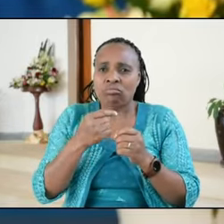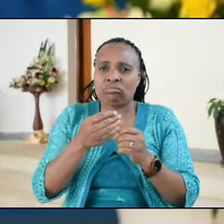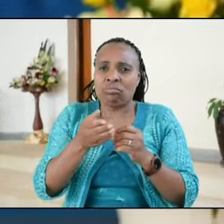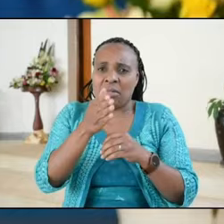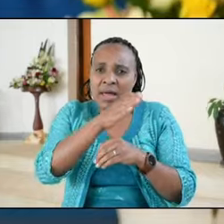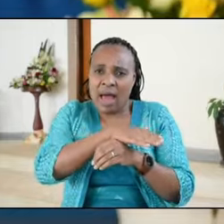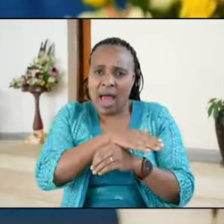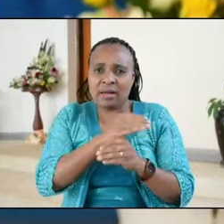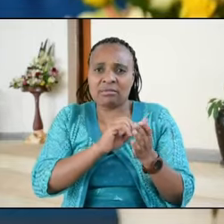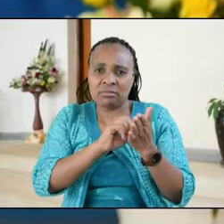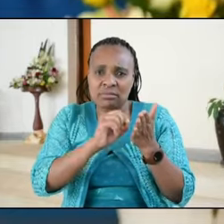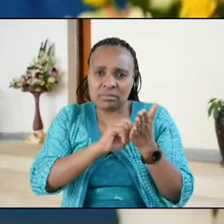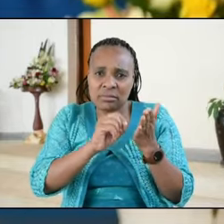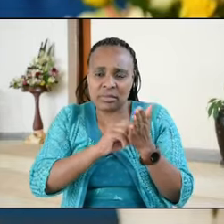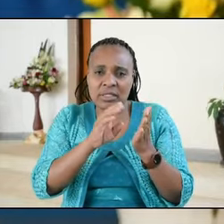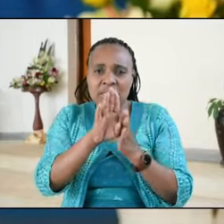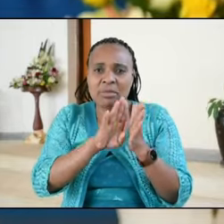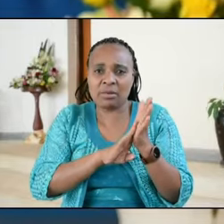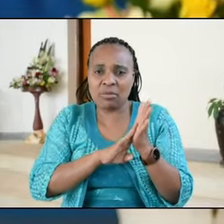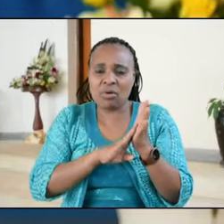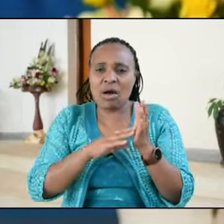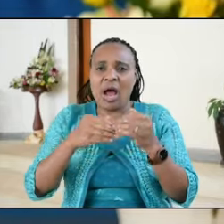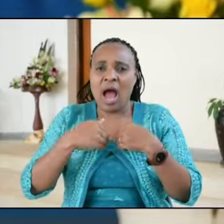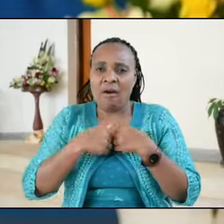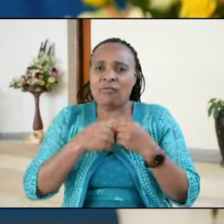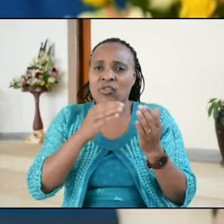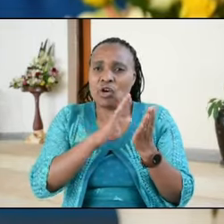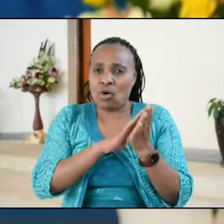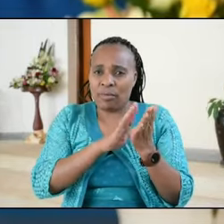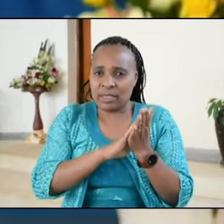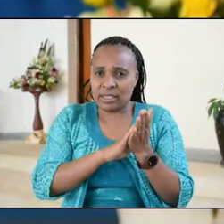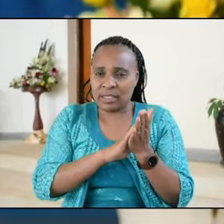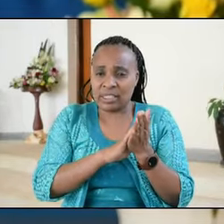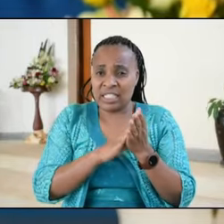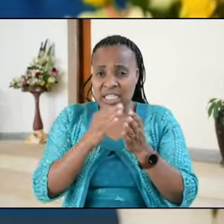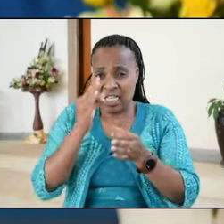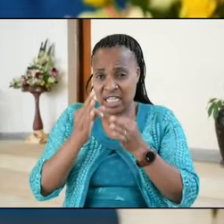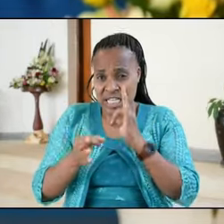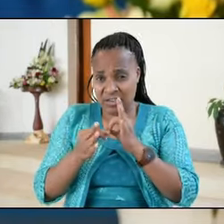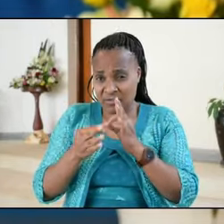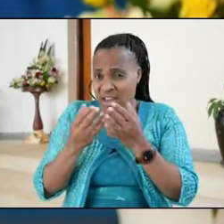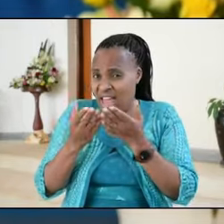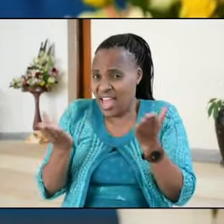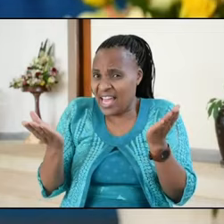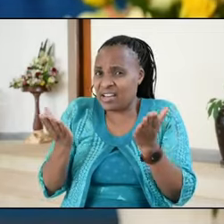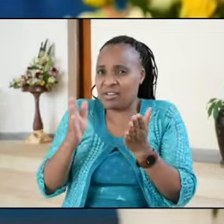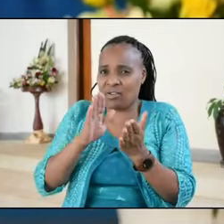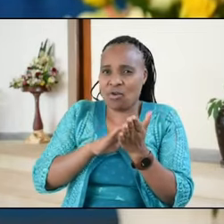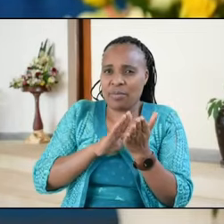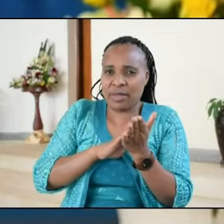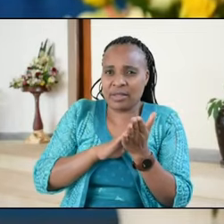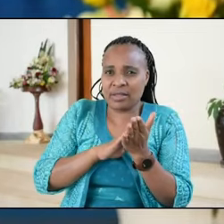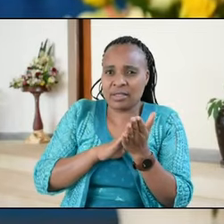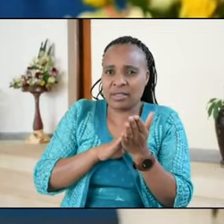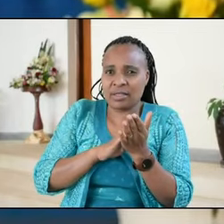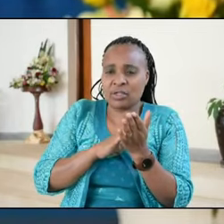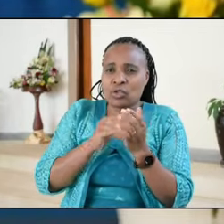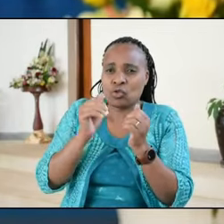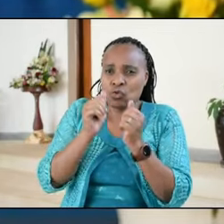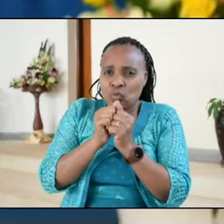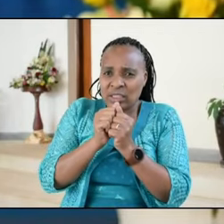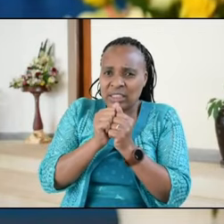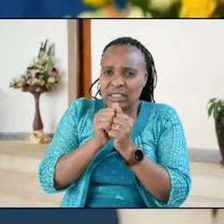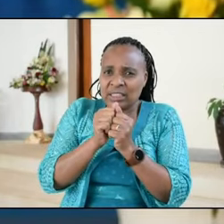Bible has commented on. If there's a comment within that Bible